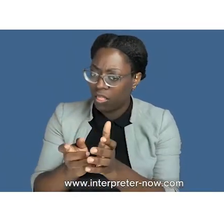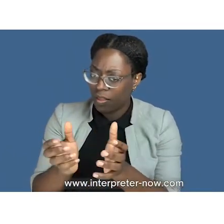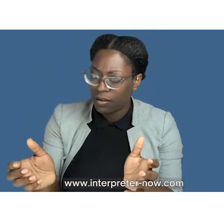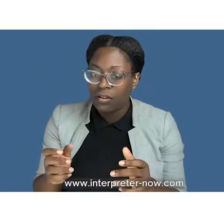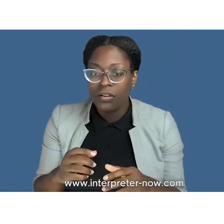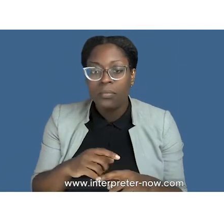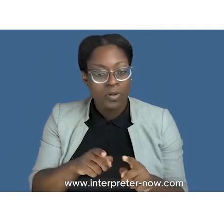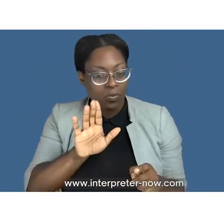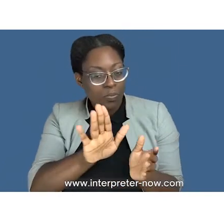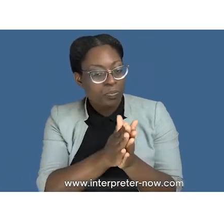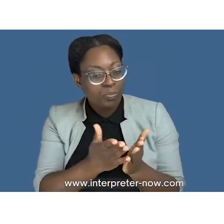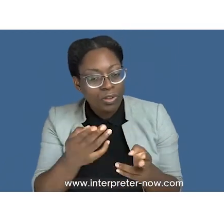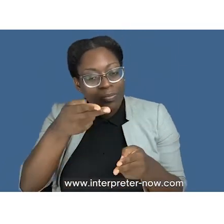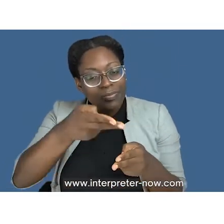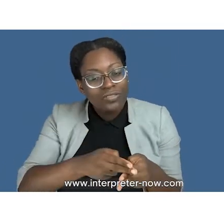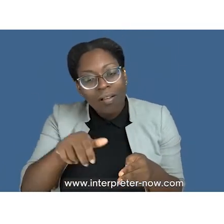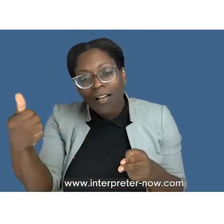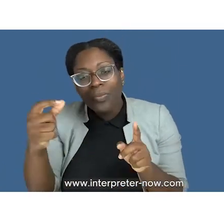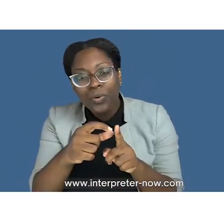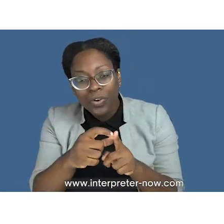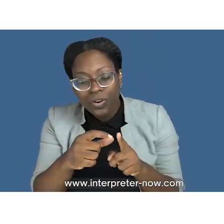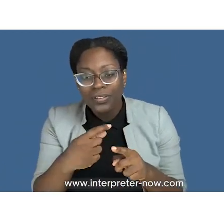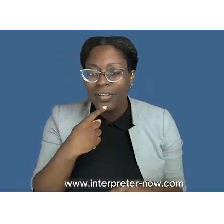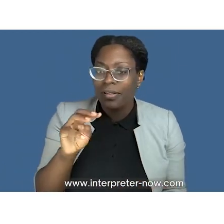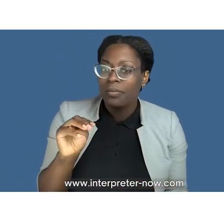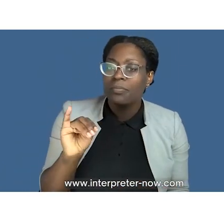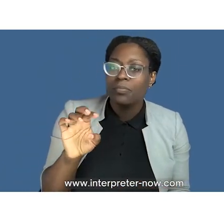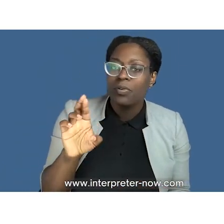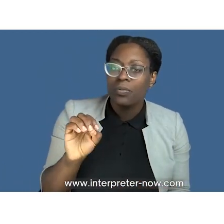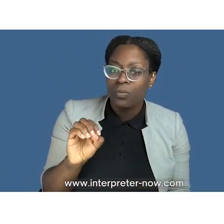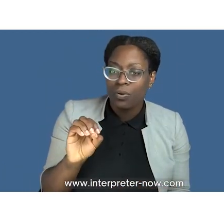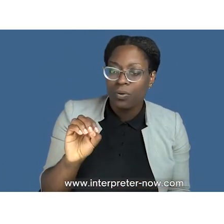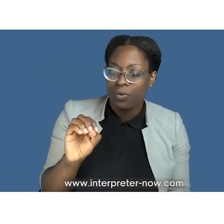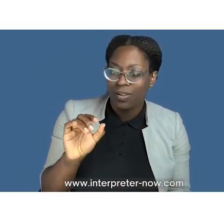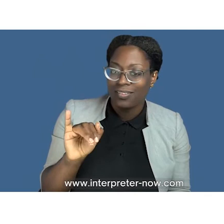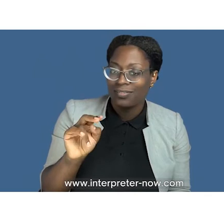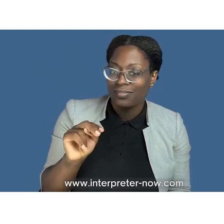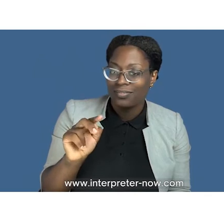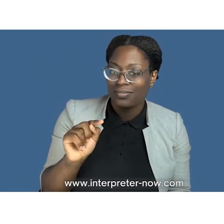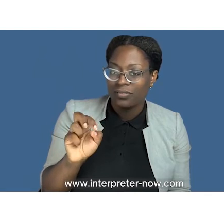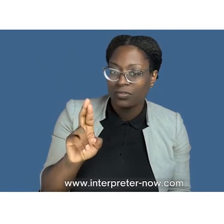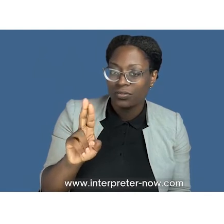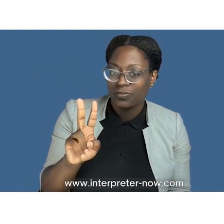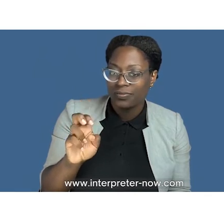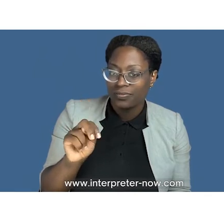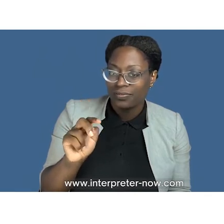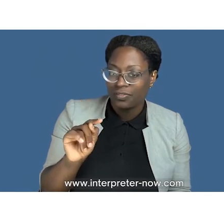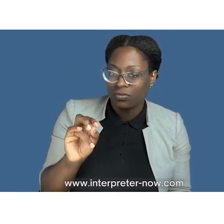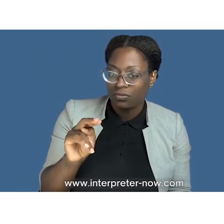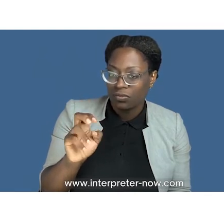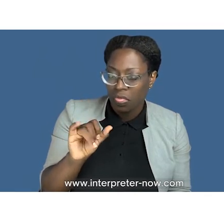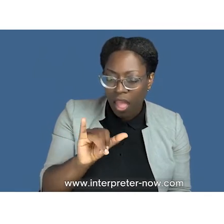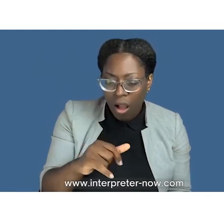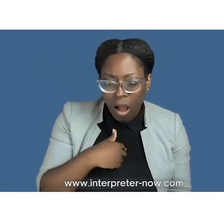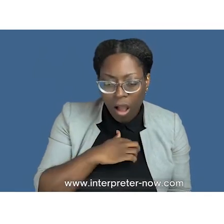you mentioned what microaffirmations and micro interventions in your book. And I really